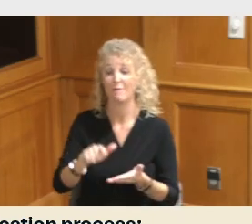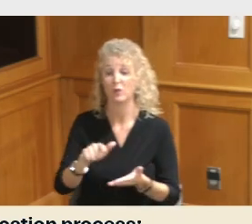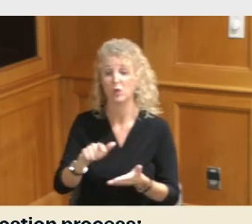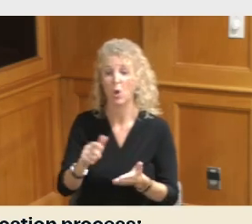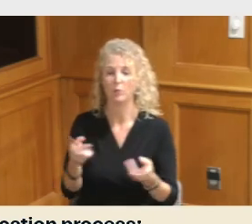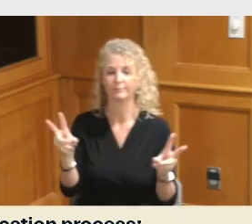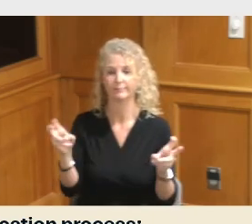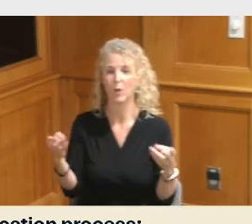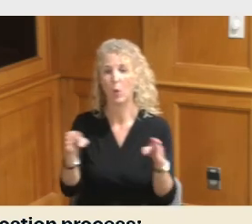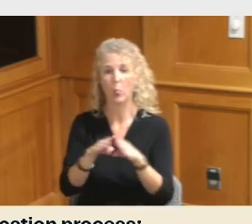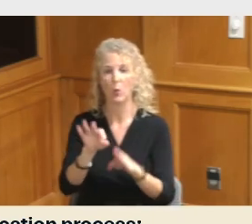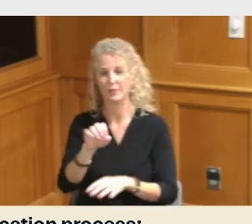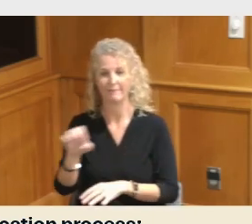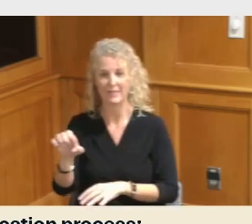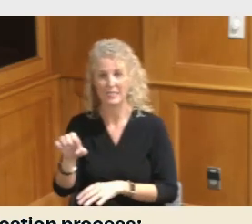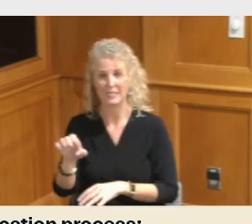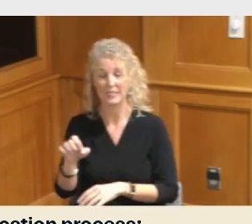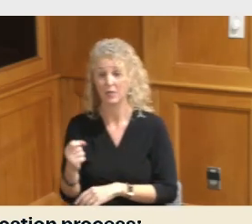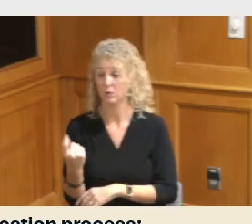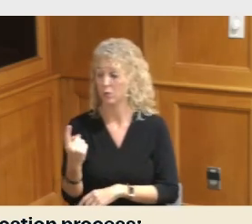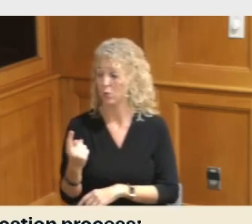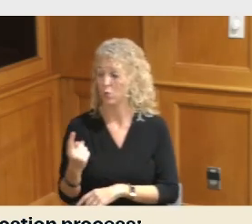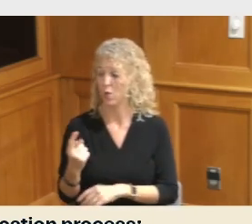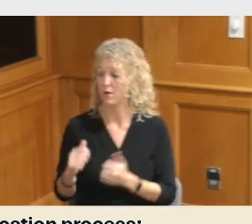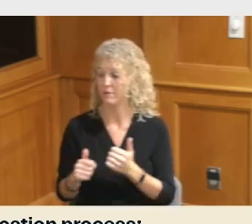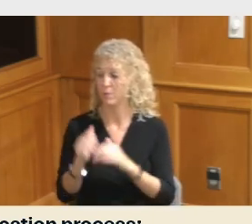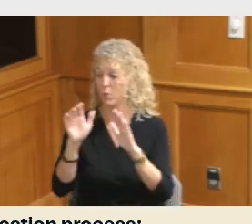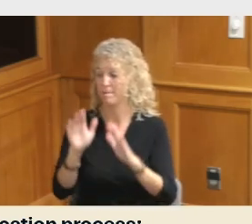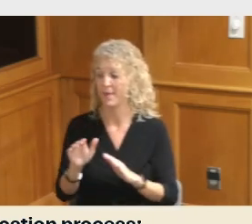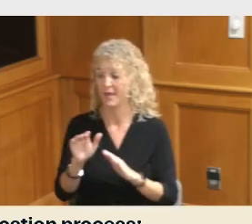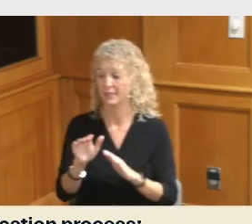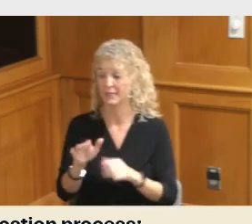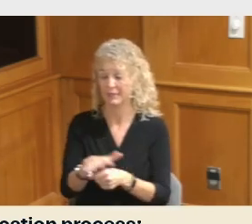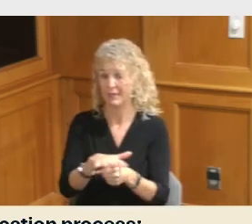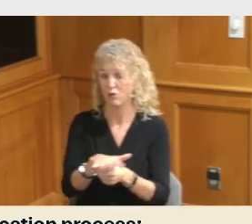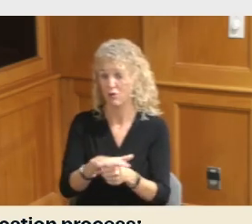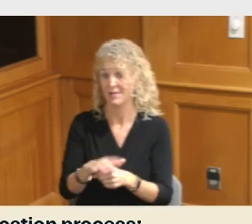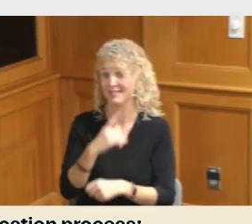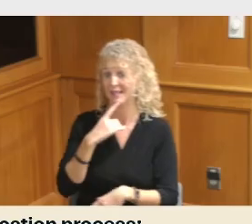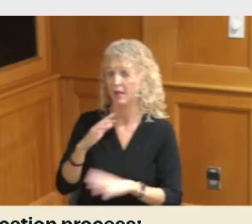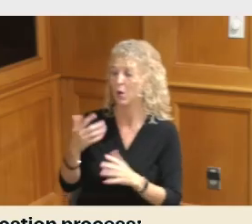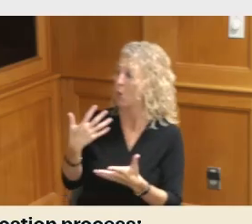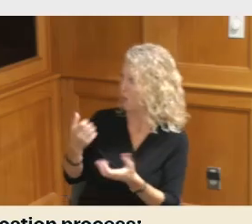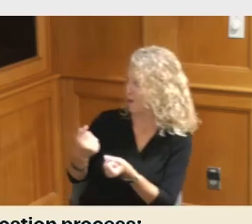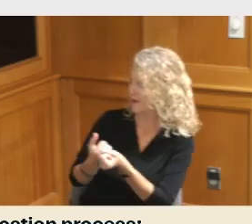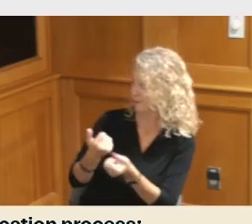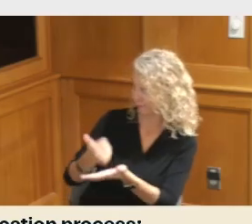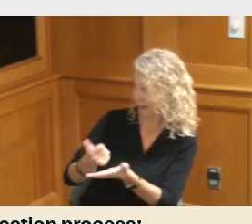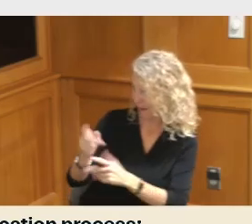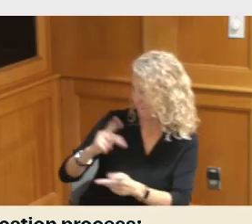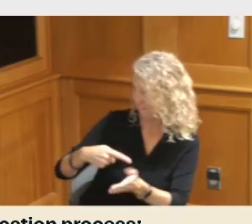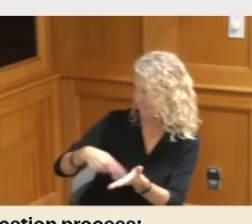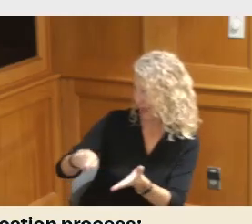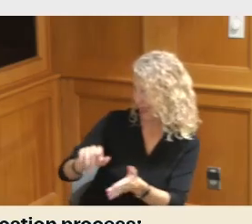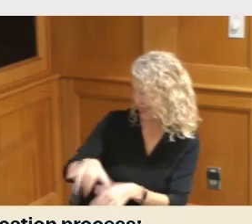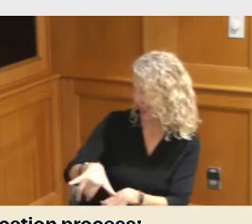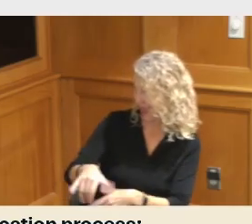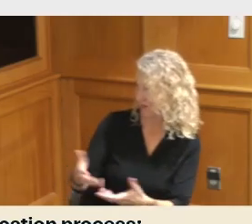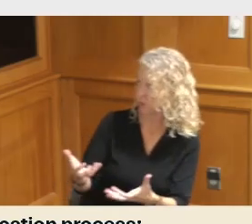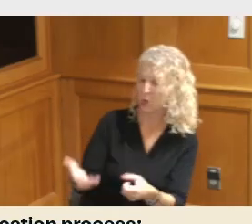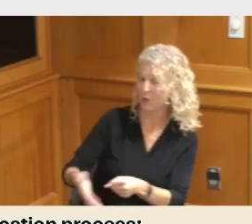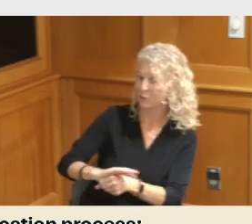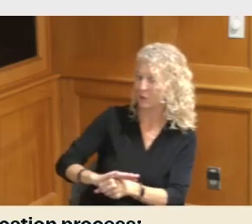closing fee for homeowners, and in fact, one of the jurisdictions in the county has said, hey, we want to help pay that. We want to cover that cost